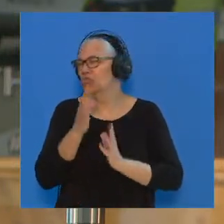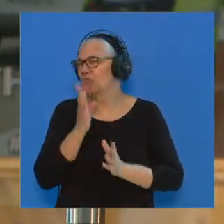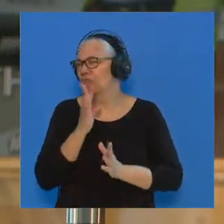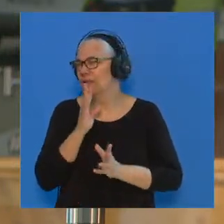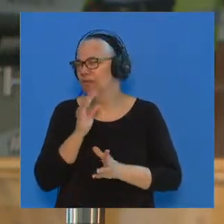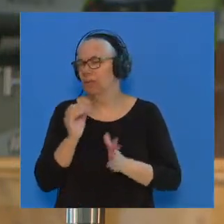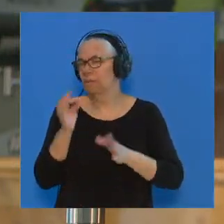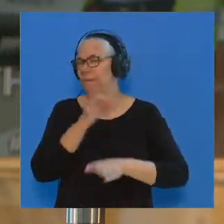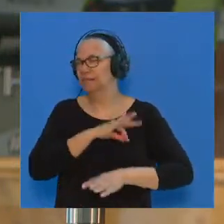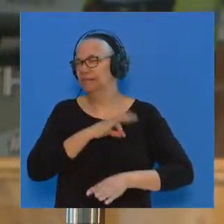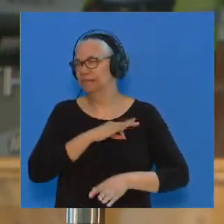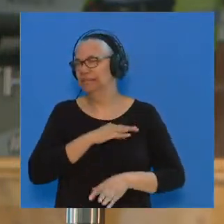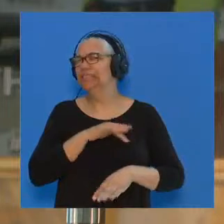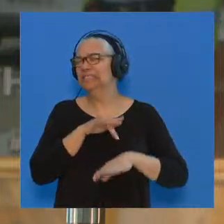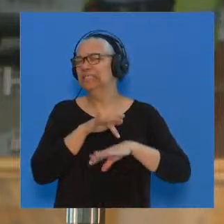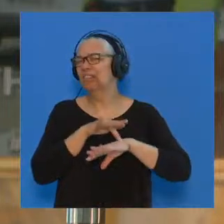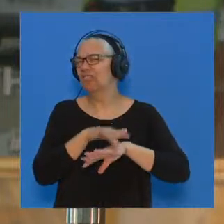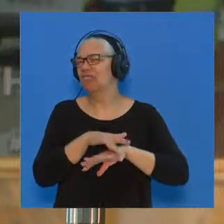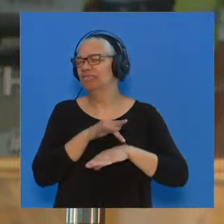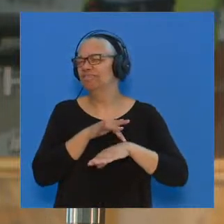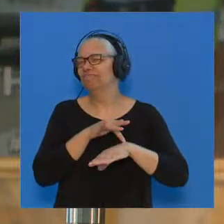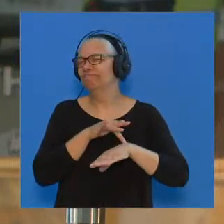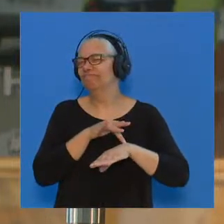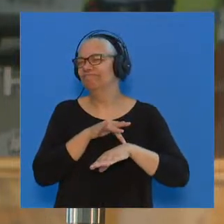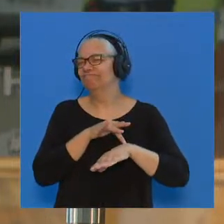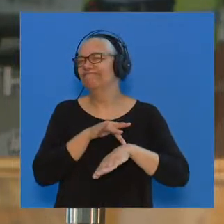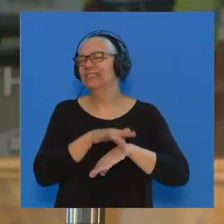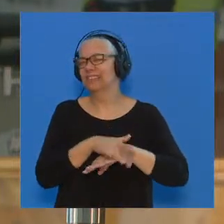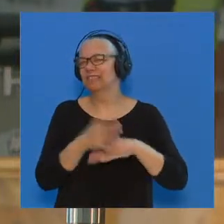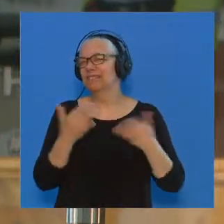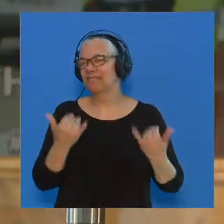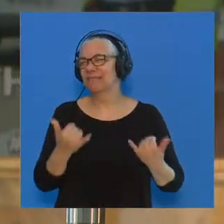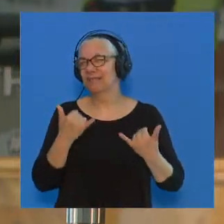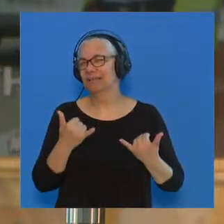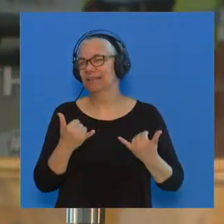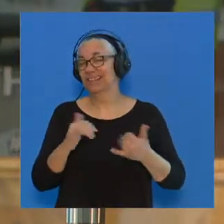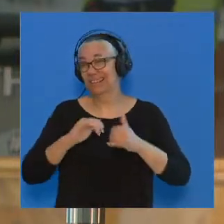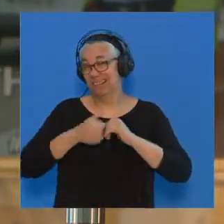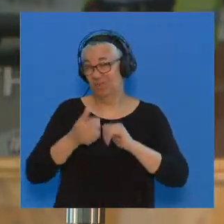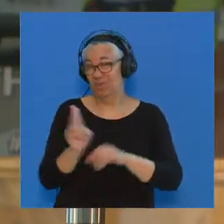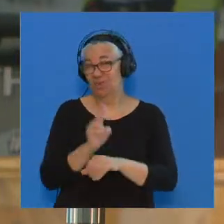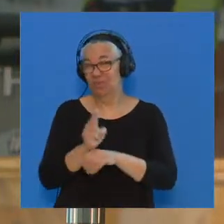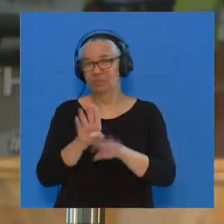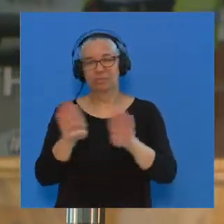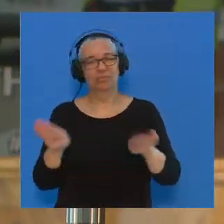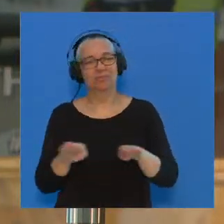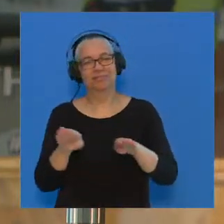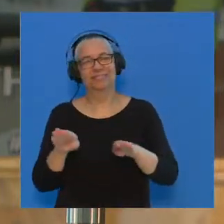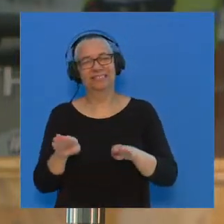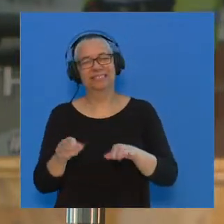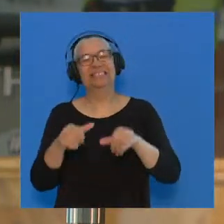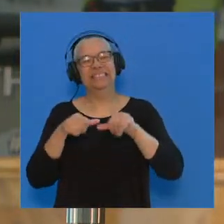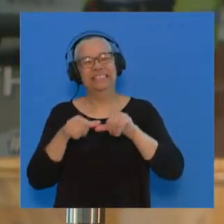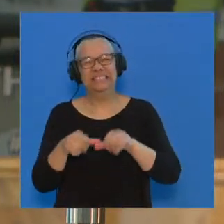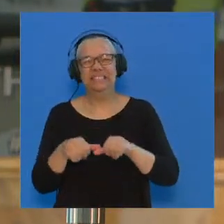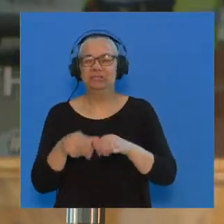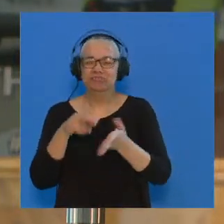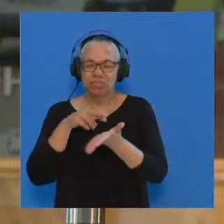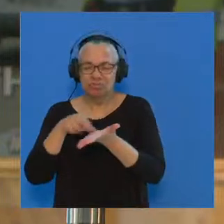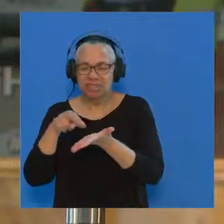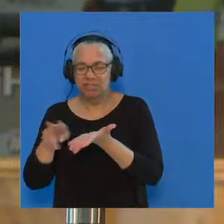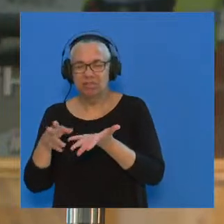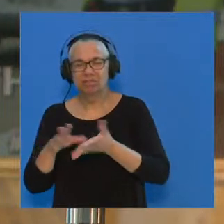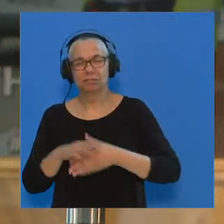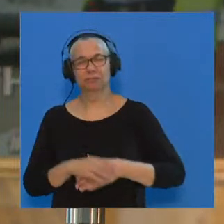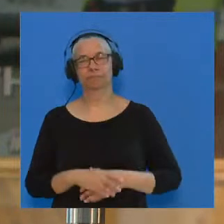it is still in early days now, so whether or not and to what extent it'll be utilized here in Bermuda is still in the exploration stages.